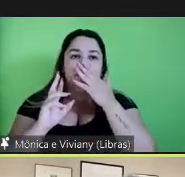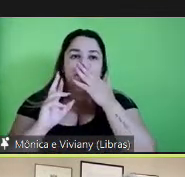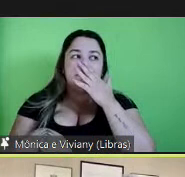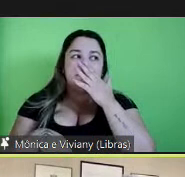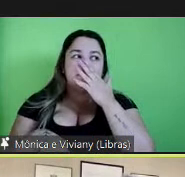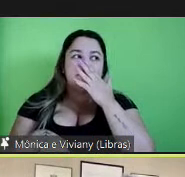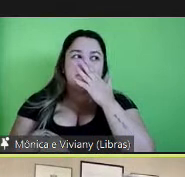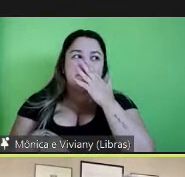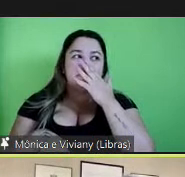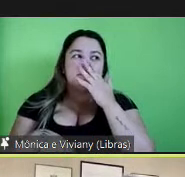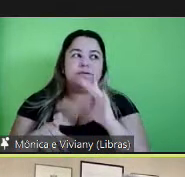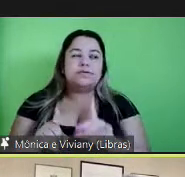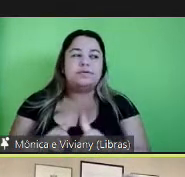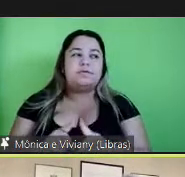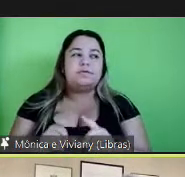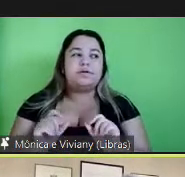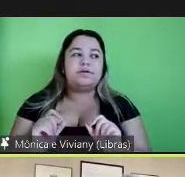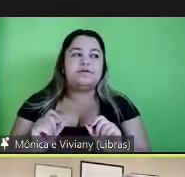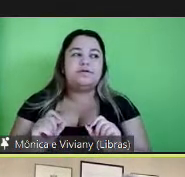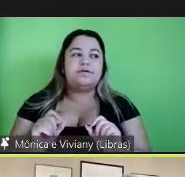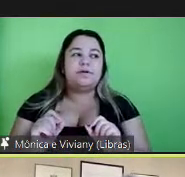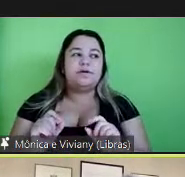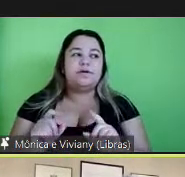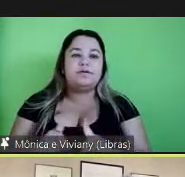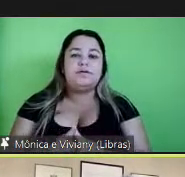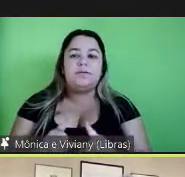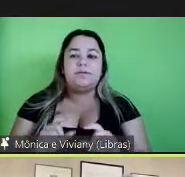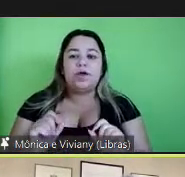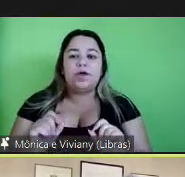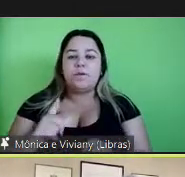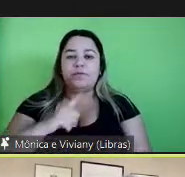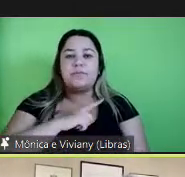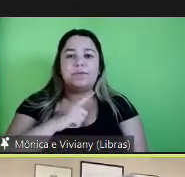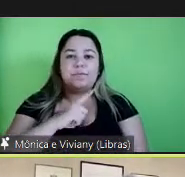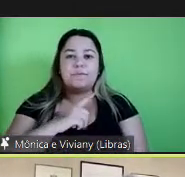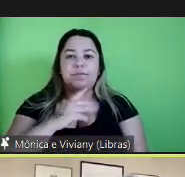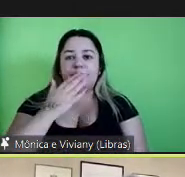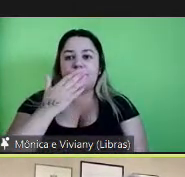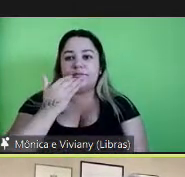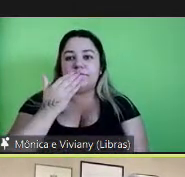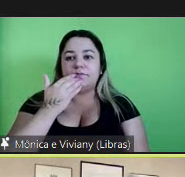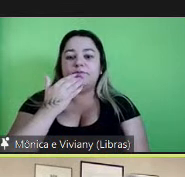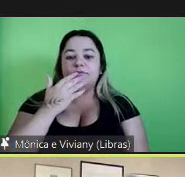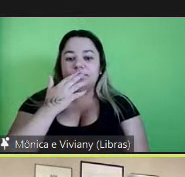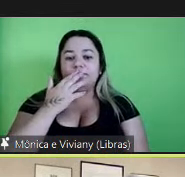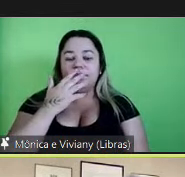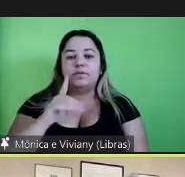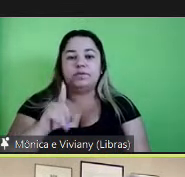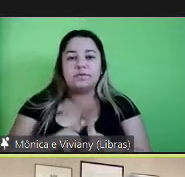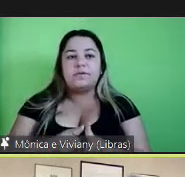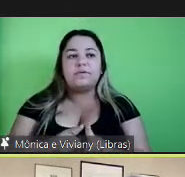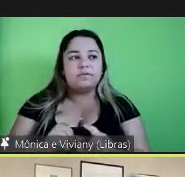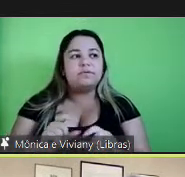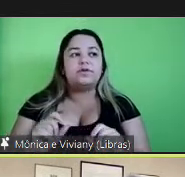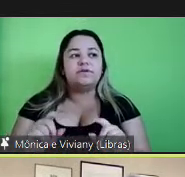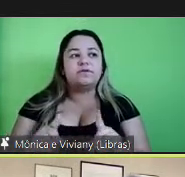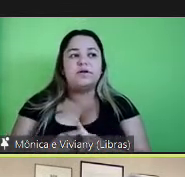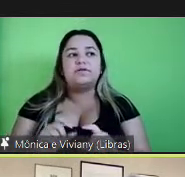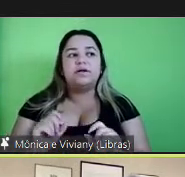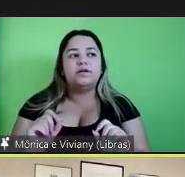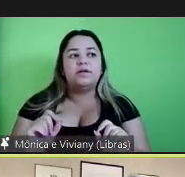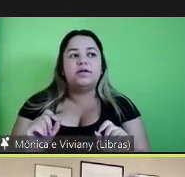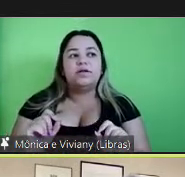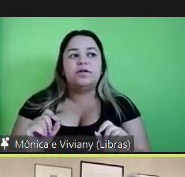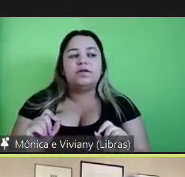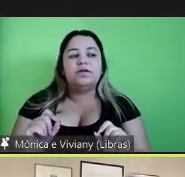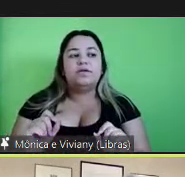sometimes challenge learners working with me not to make any statements at this stage, at this assess stage. Everything that comes